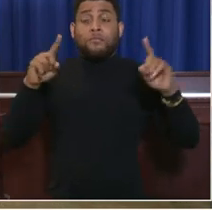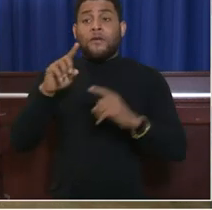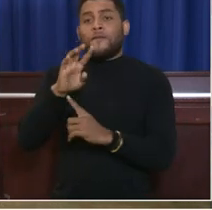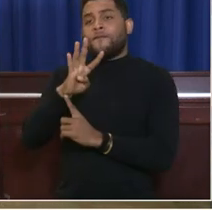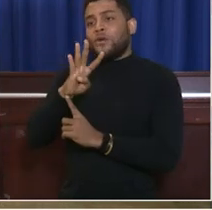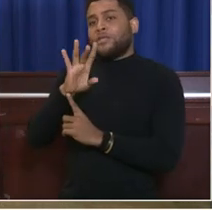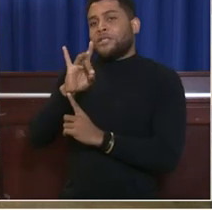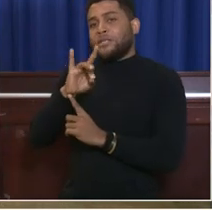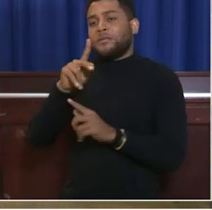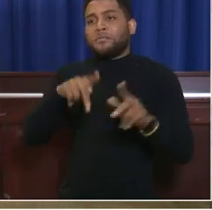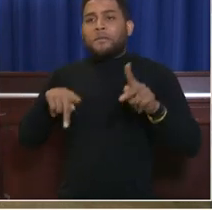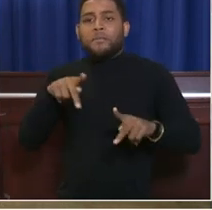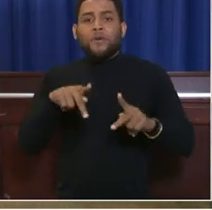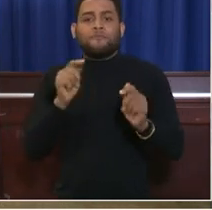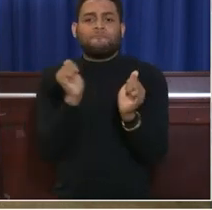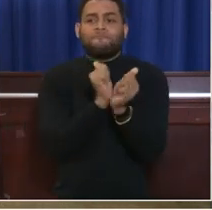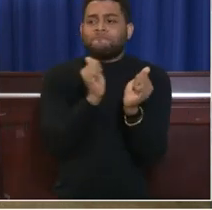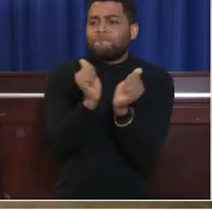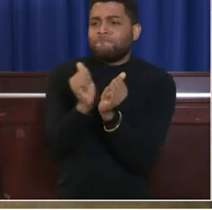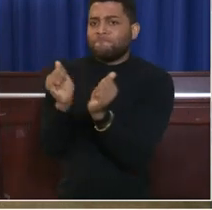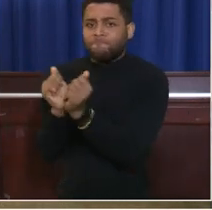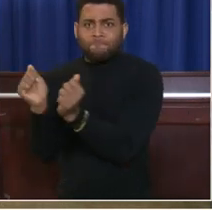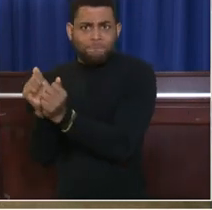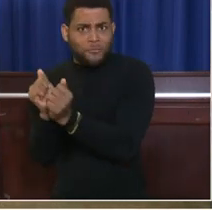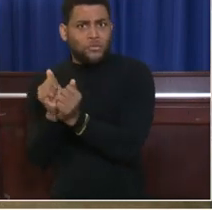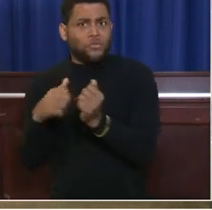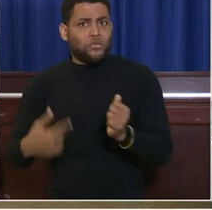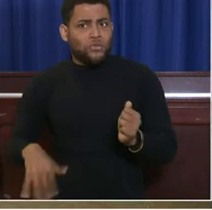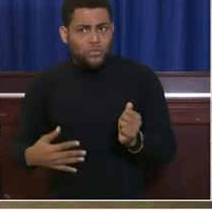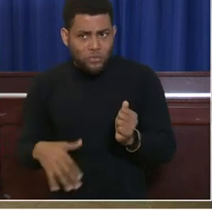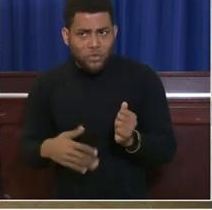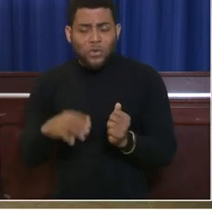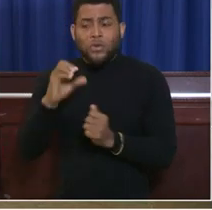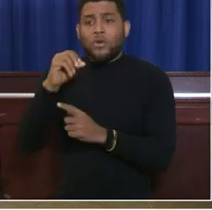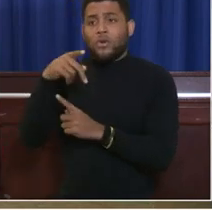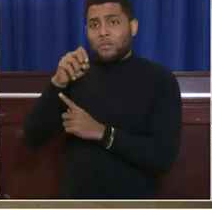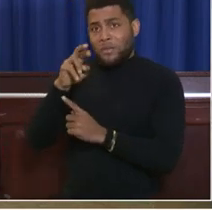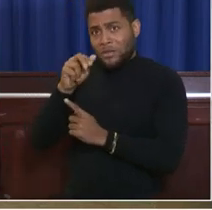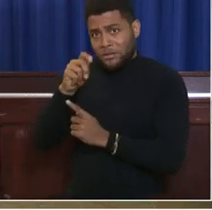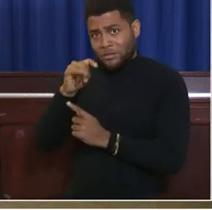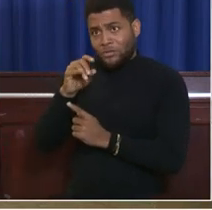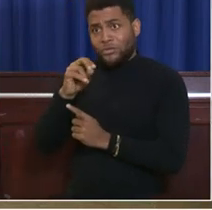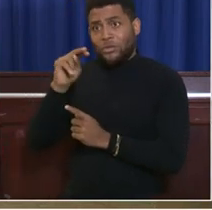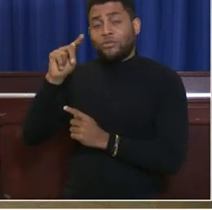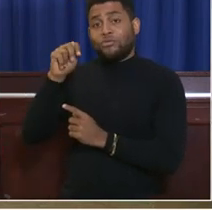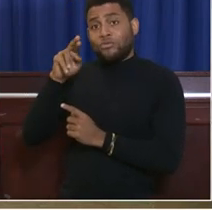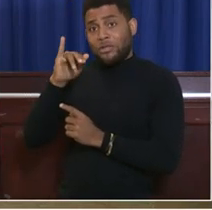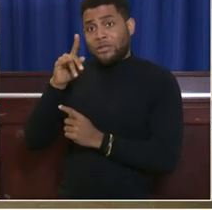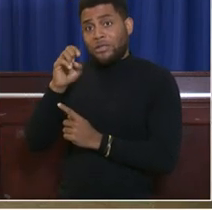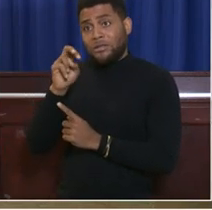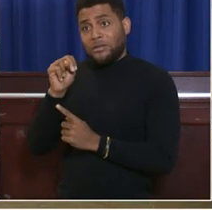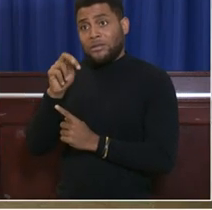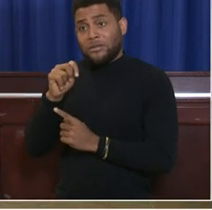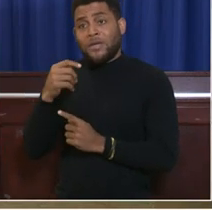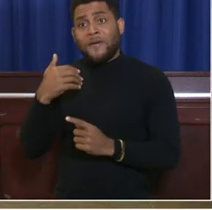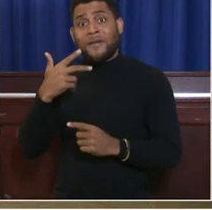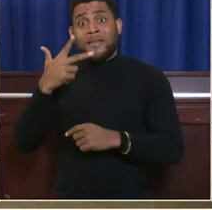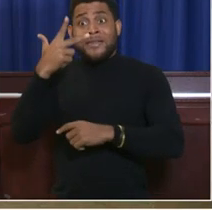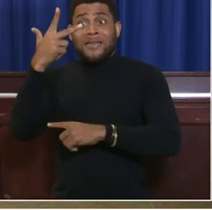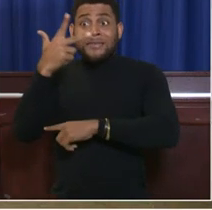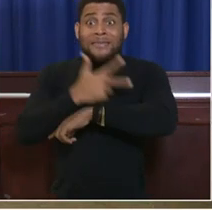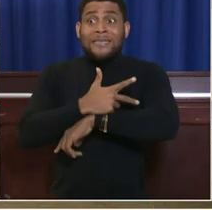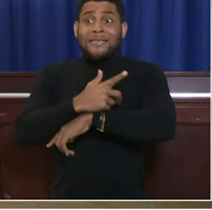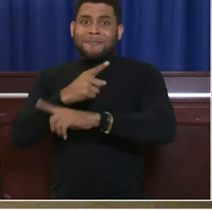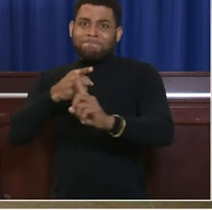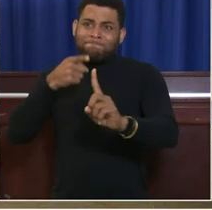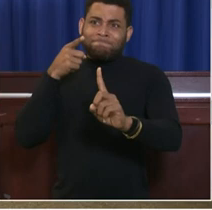as part of Operation Trident, a 3-day multi-agency targeted effort to arrest violent offenders throughout the District of